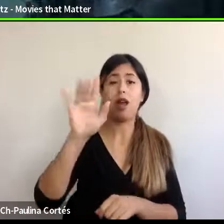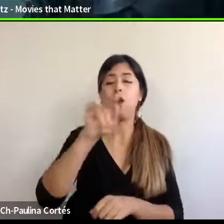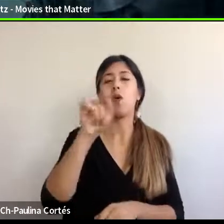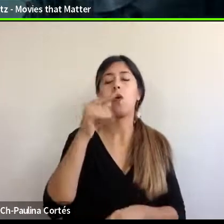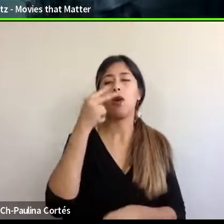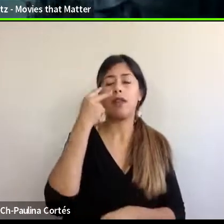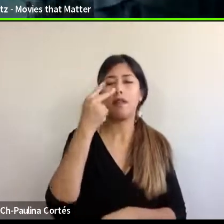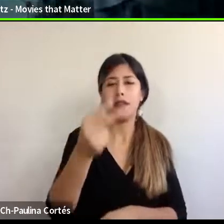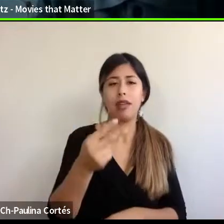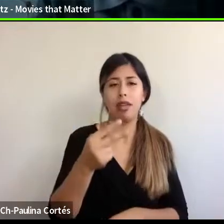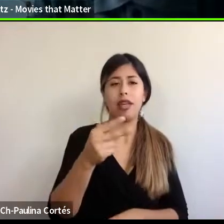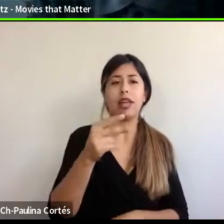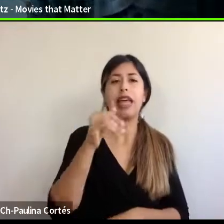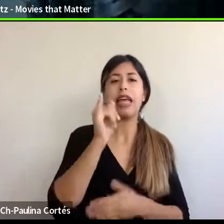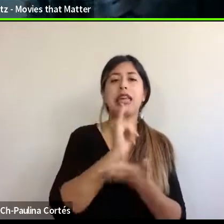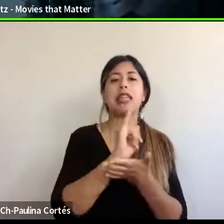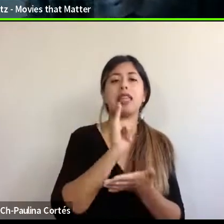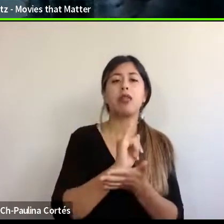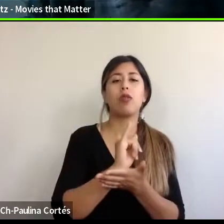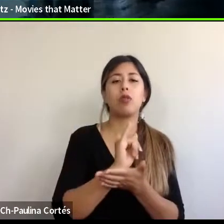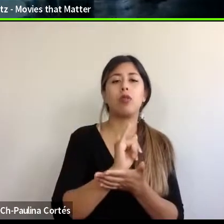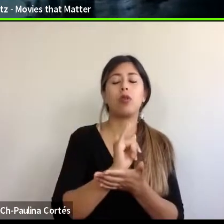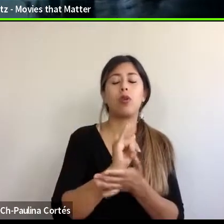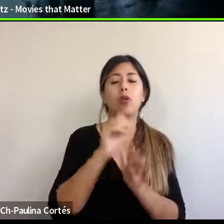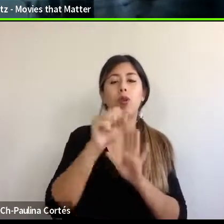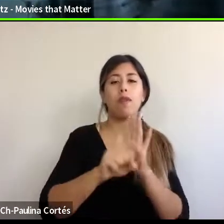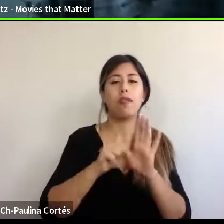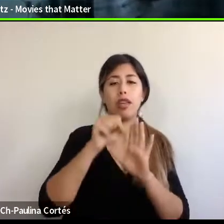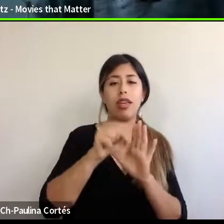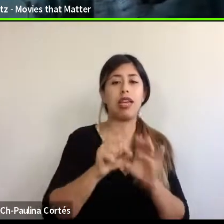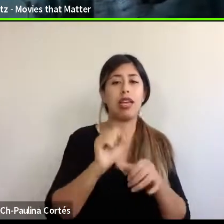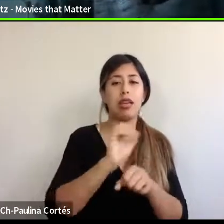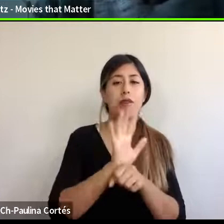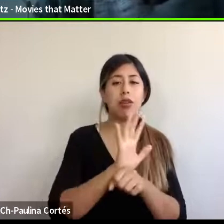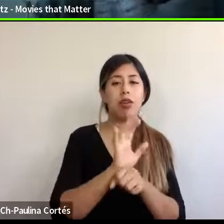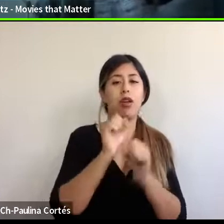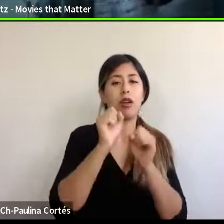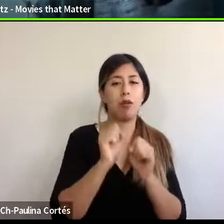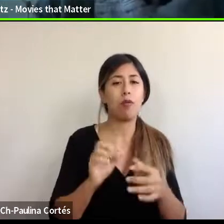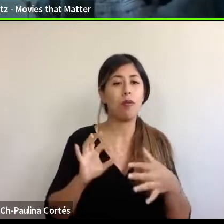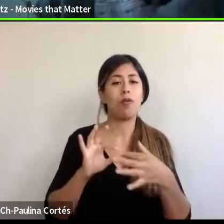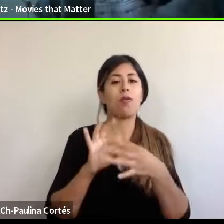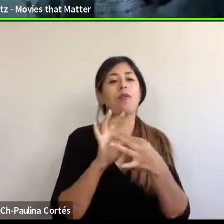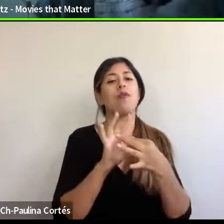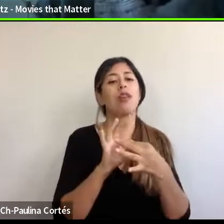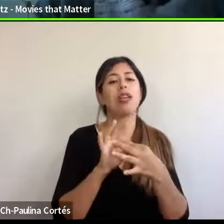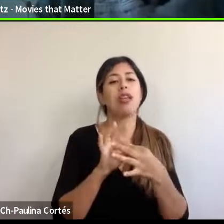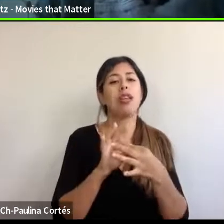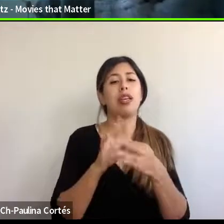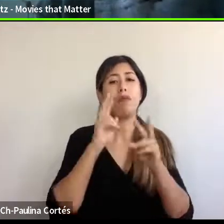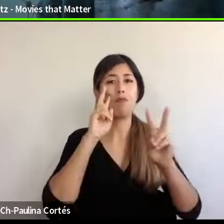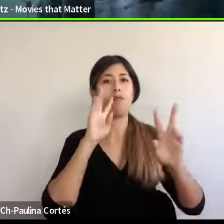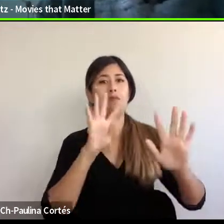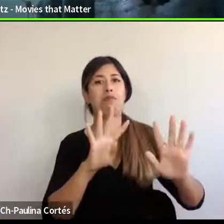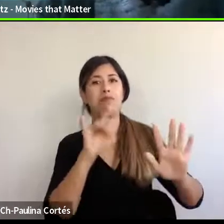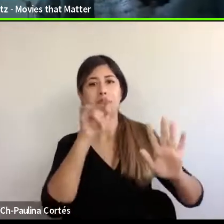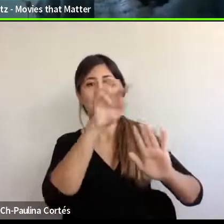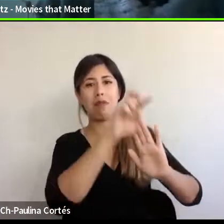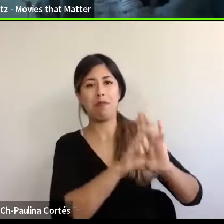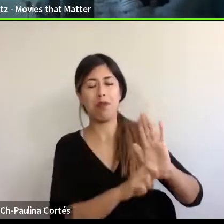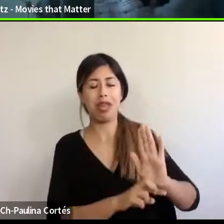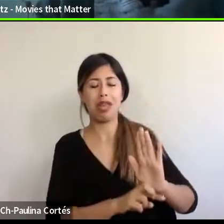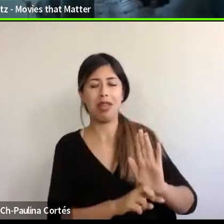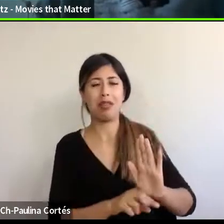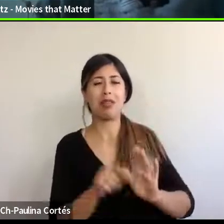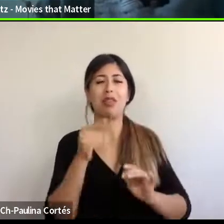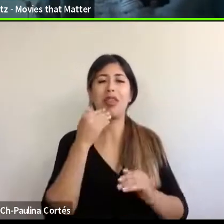and you will see the best films from the region there. It's really a good, well set up organization. And I think the connection you made there, Tomas, with One World